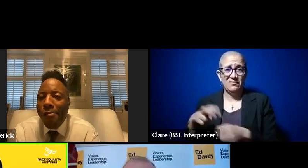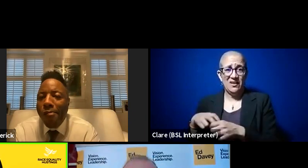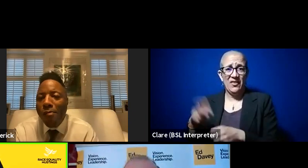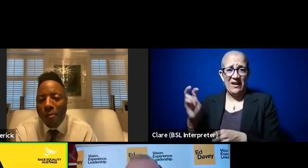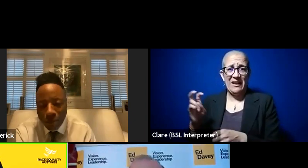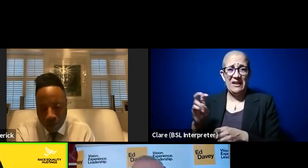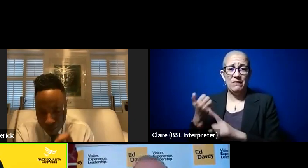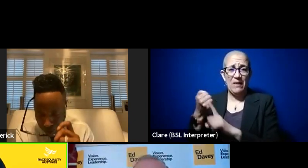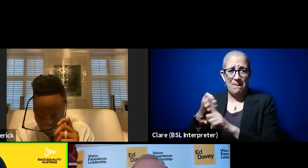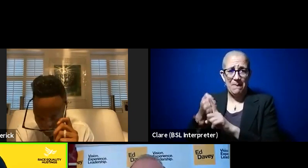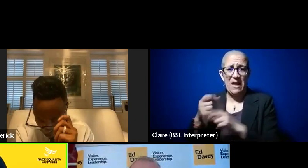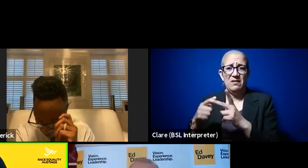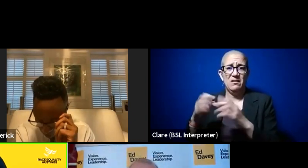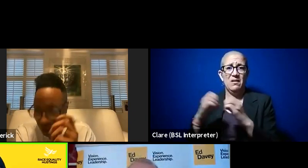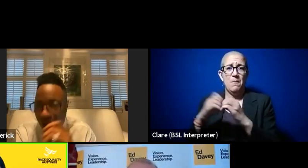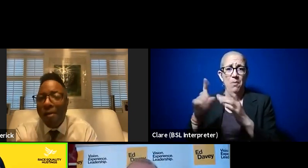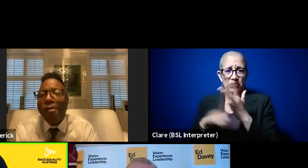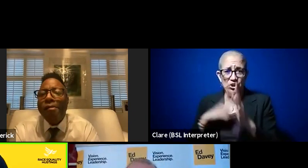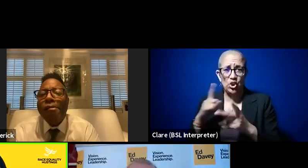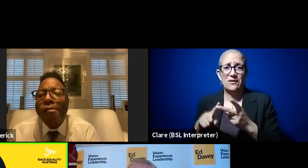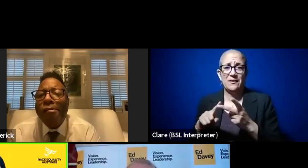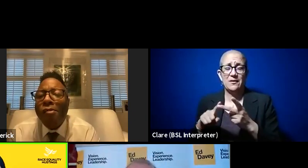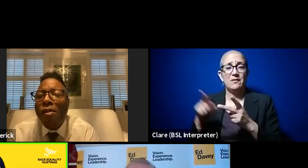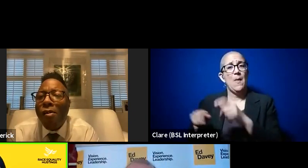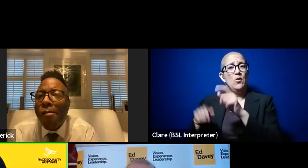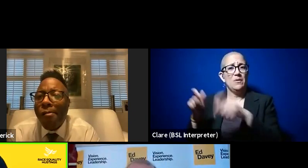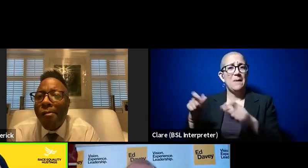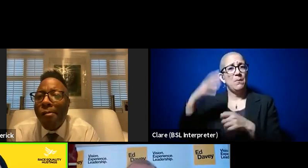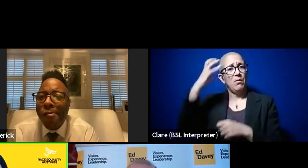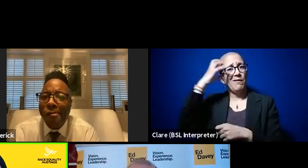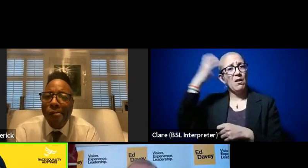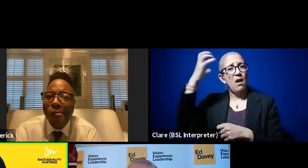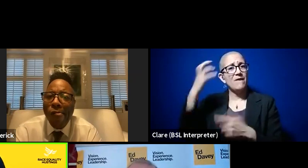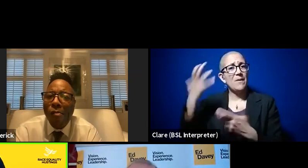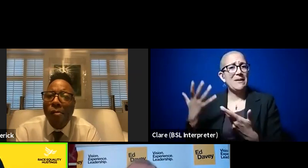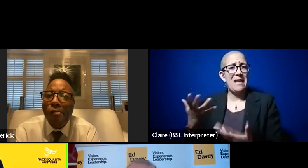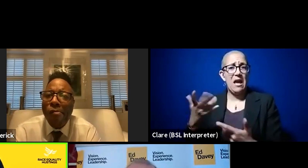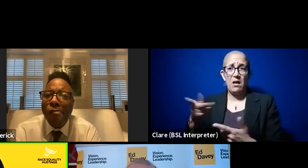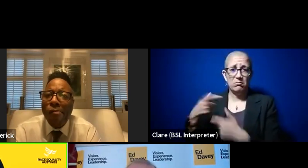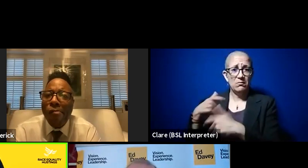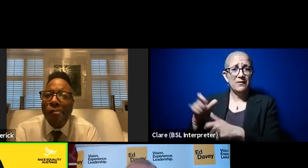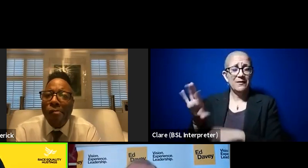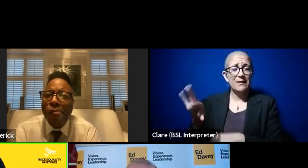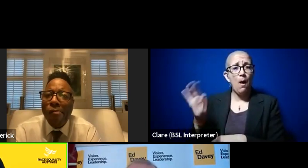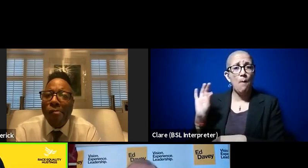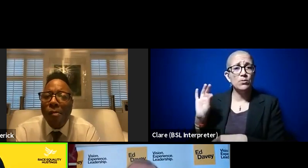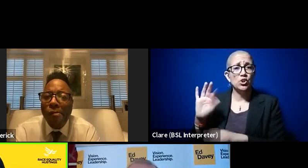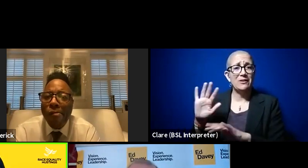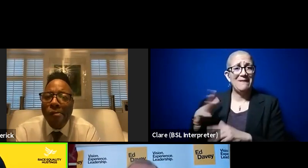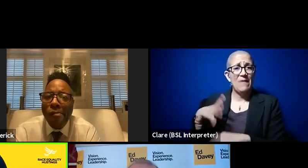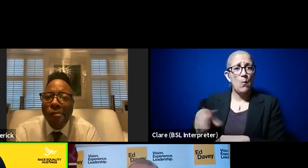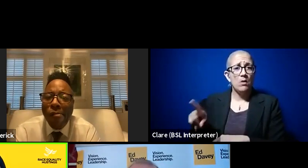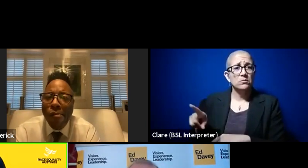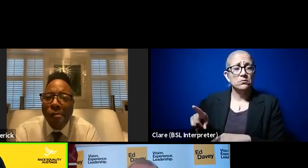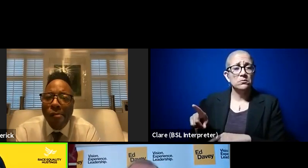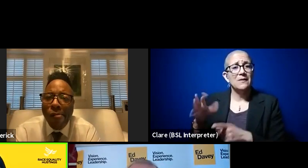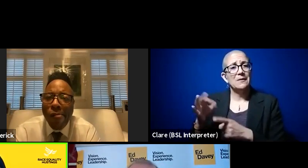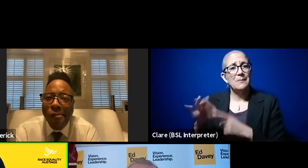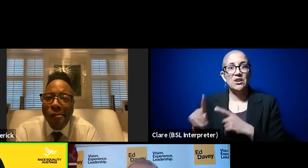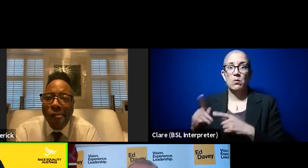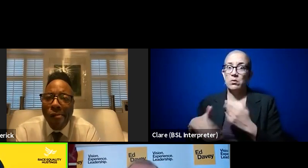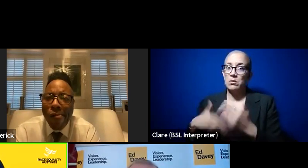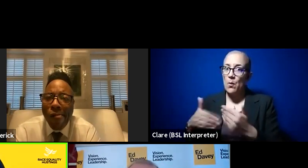Boris Johnson, it is those people who are in government. Now, they still have the option if they wanted to, especially with what's going on